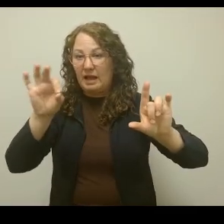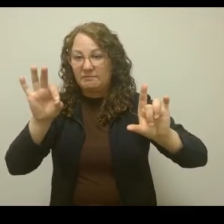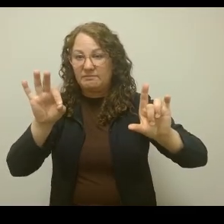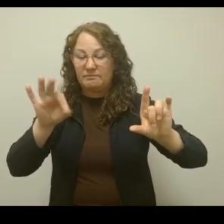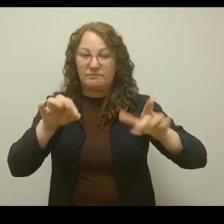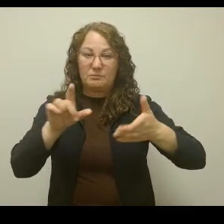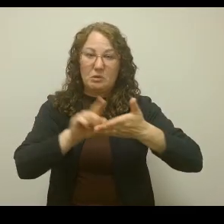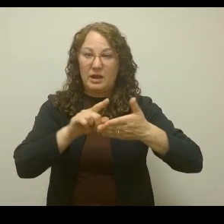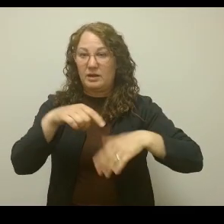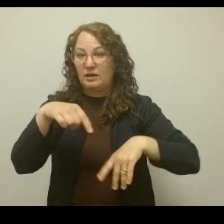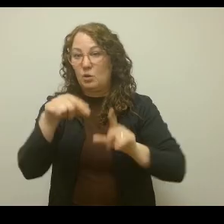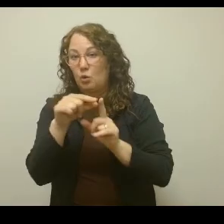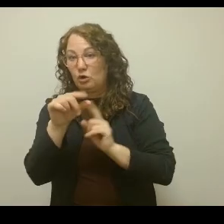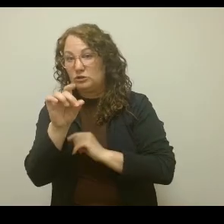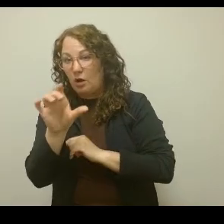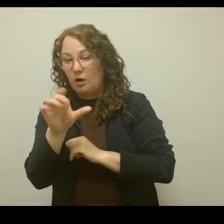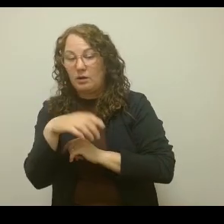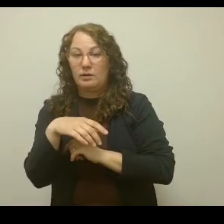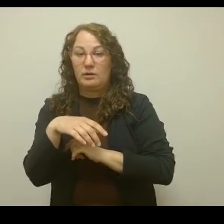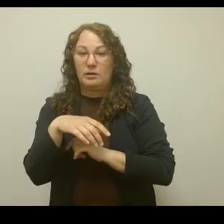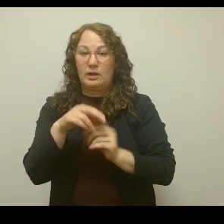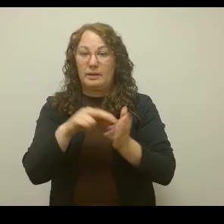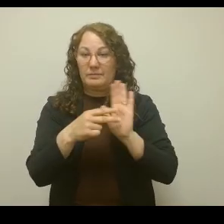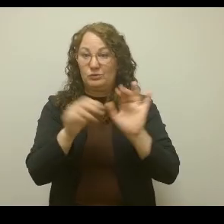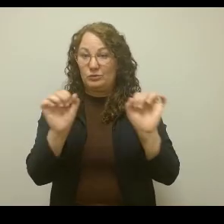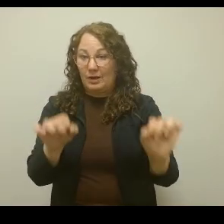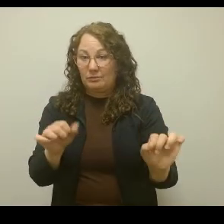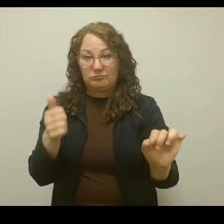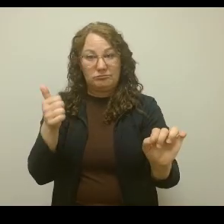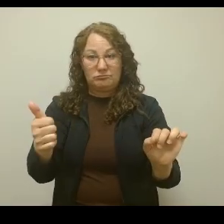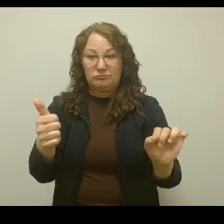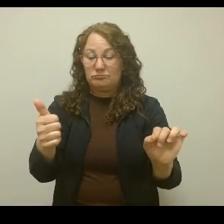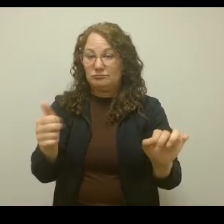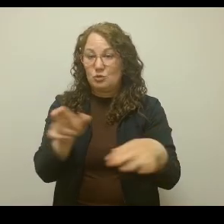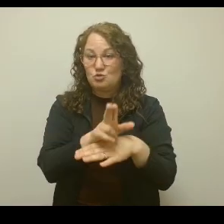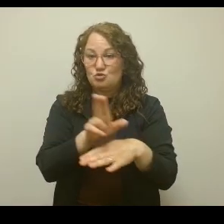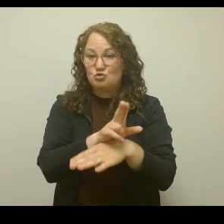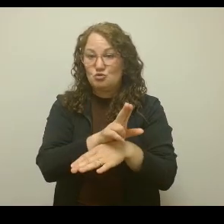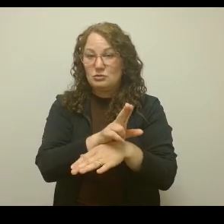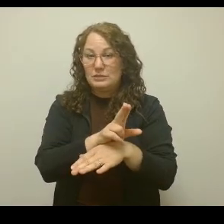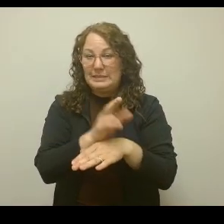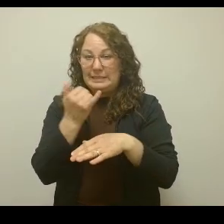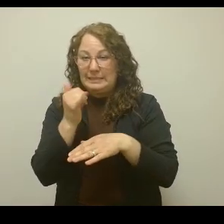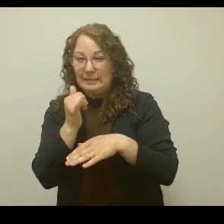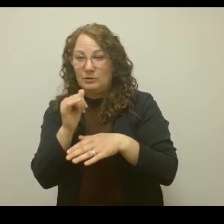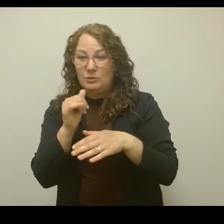Word doc, you can use the highlighter tool